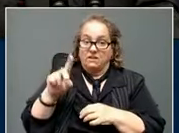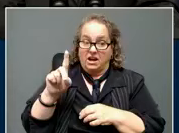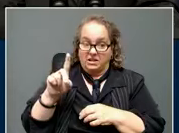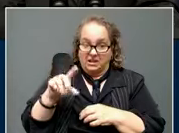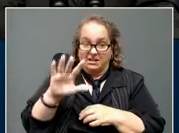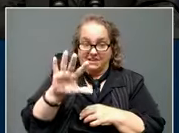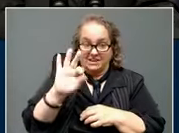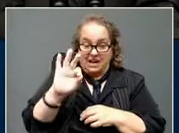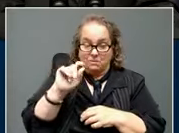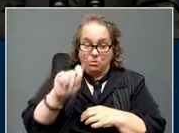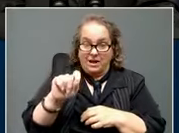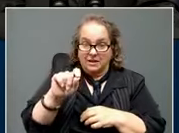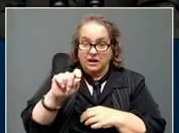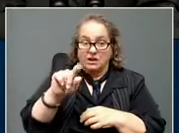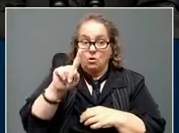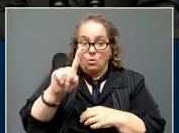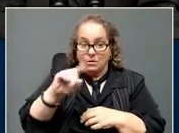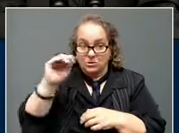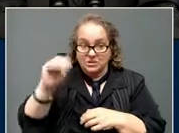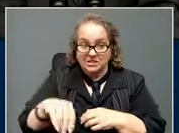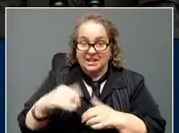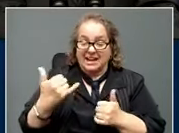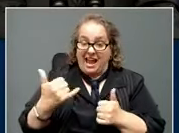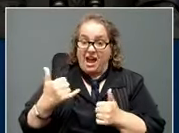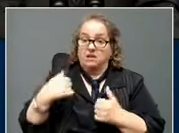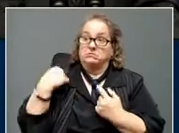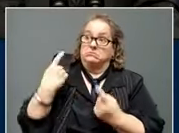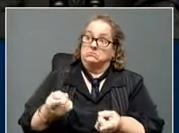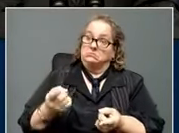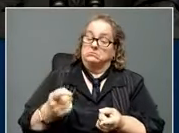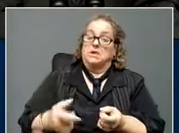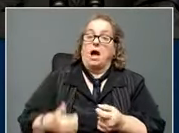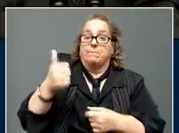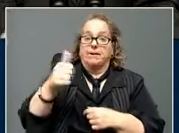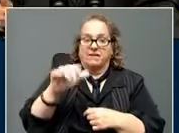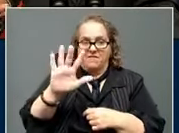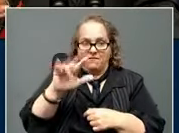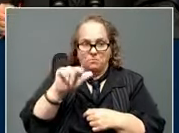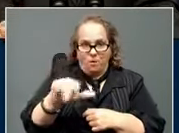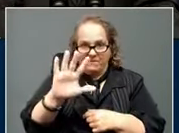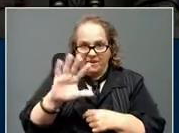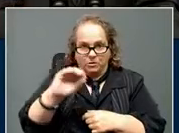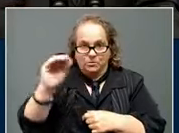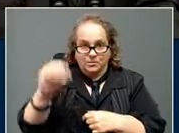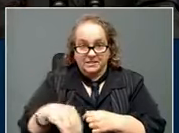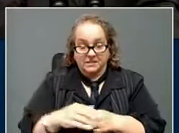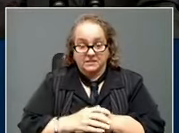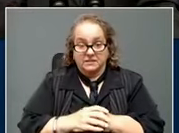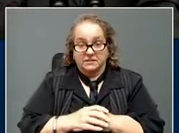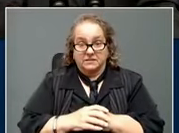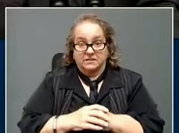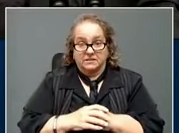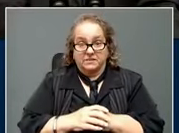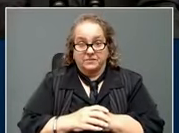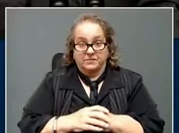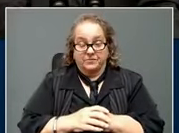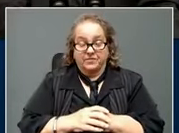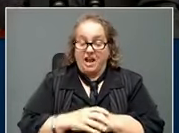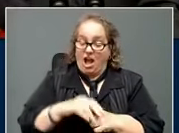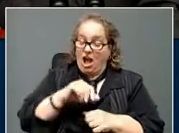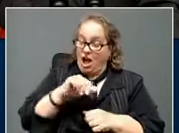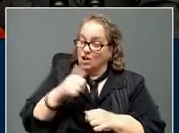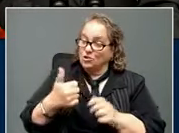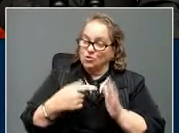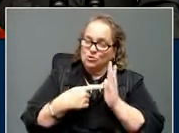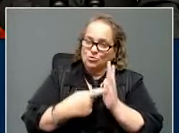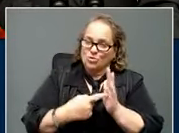59.9%. Year to date, up 5.5%. Okay, so other indications and showings